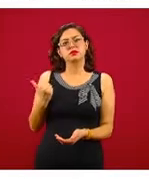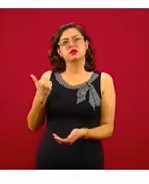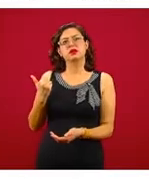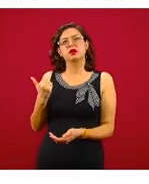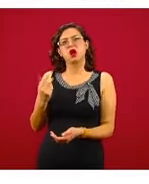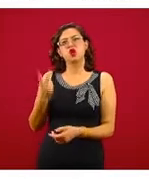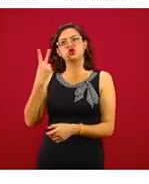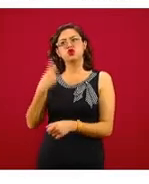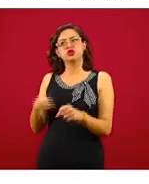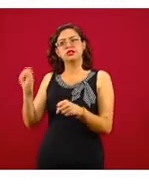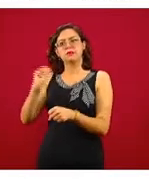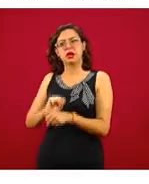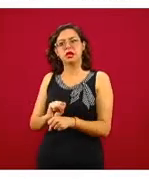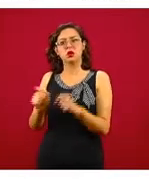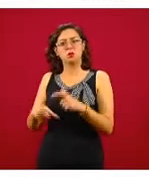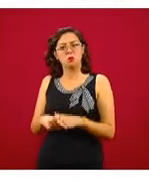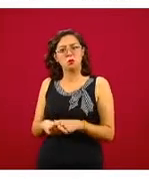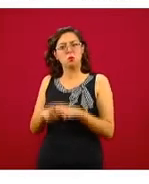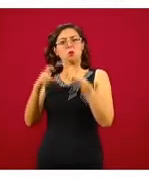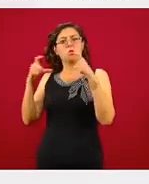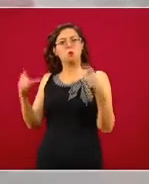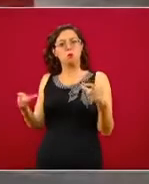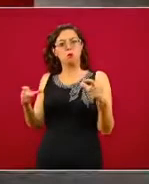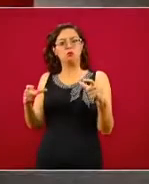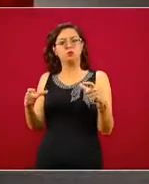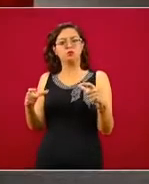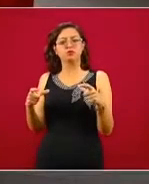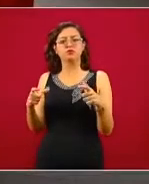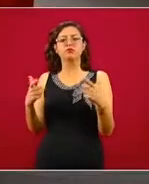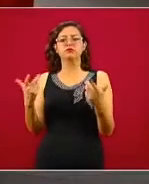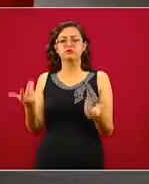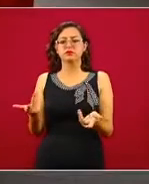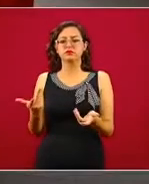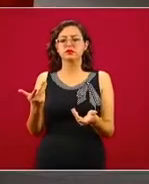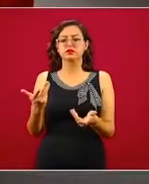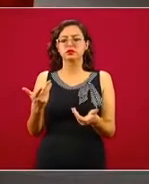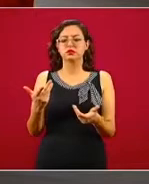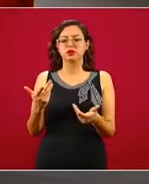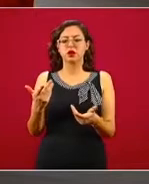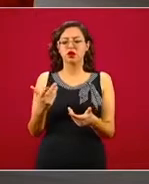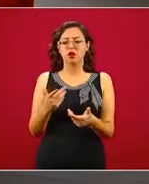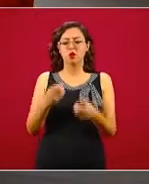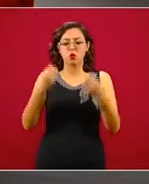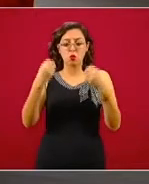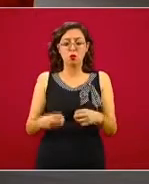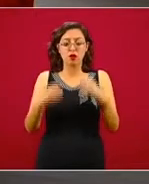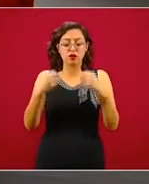7,057 beds are currently being used. So we have a 34%